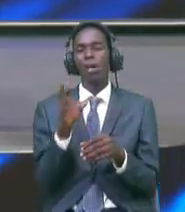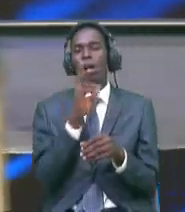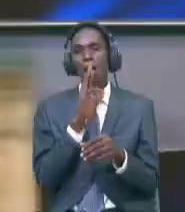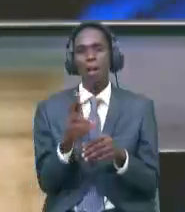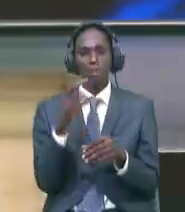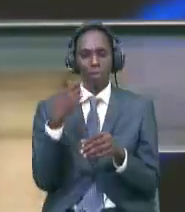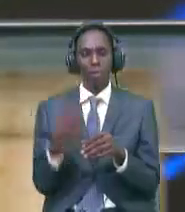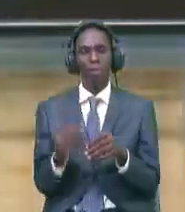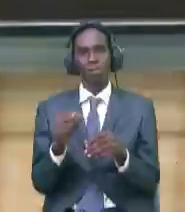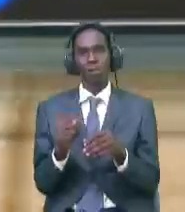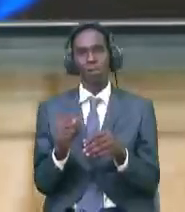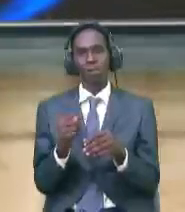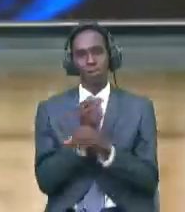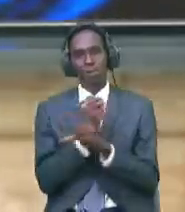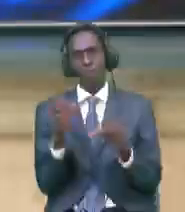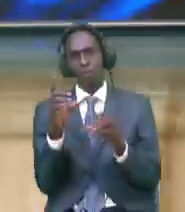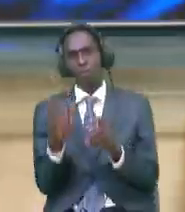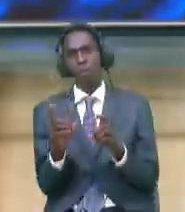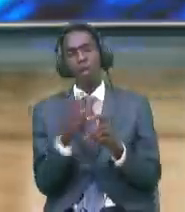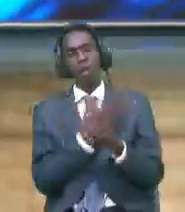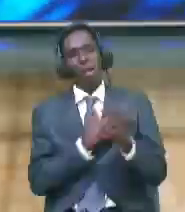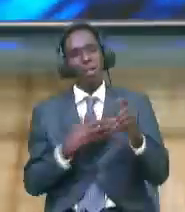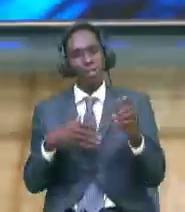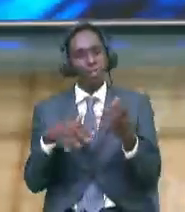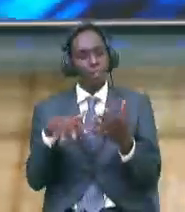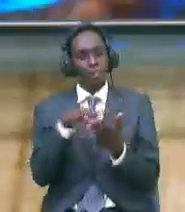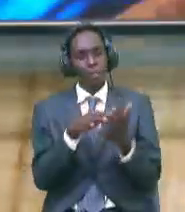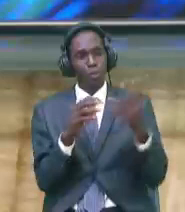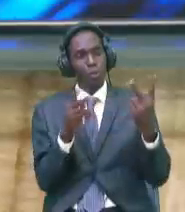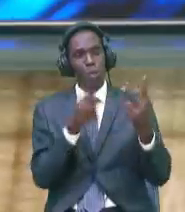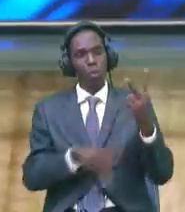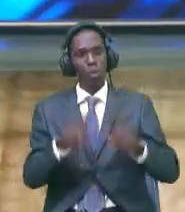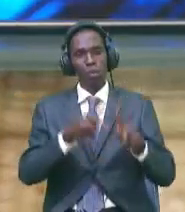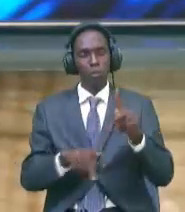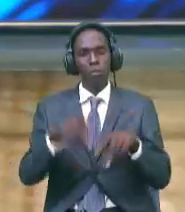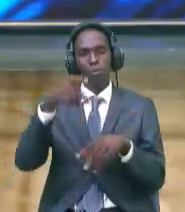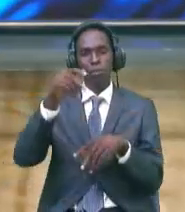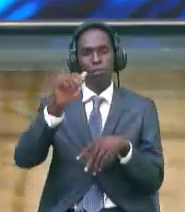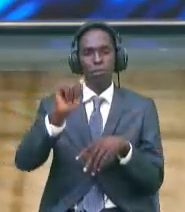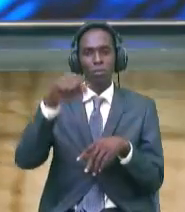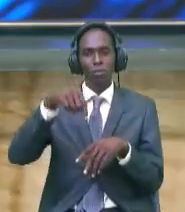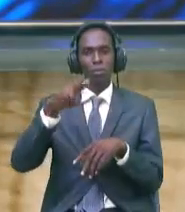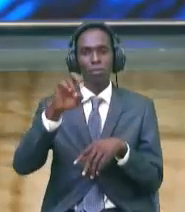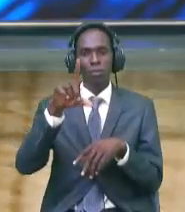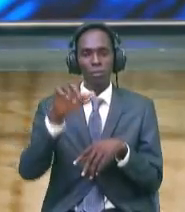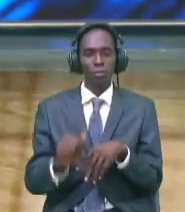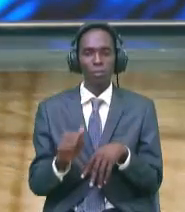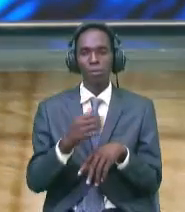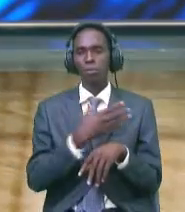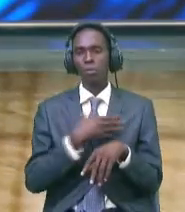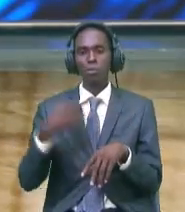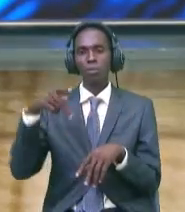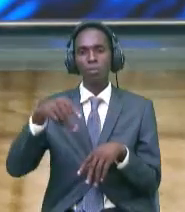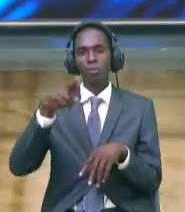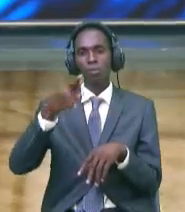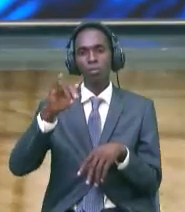Priscilla and Aquila, they left no stone unturned. They left no, they kept no contribution for themselves. I